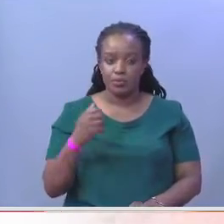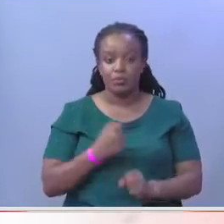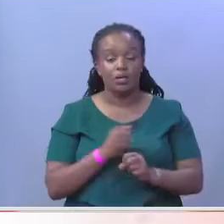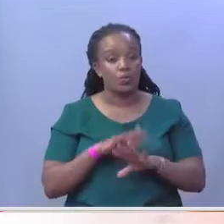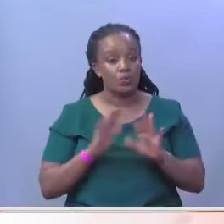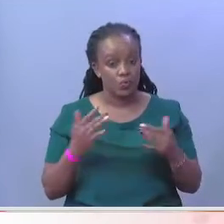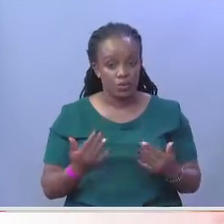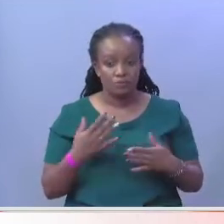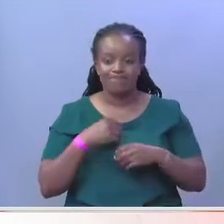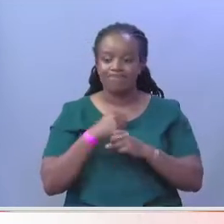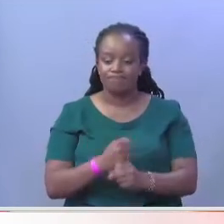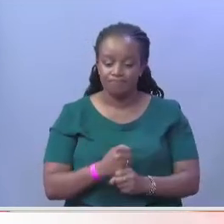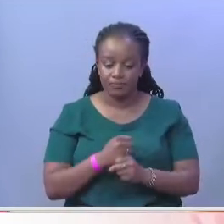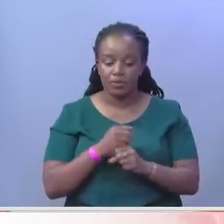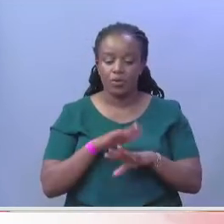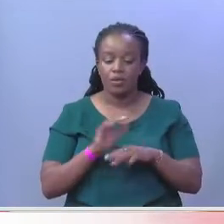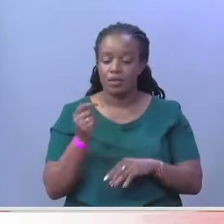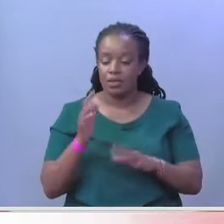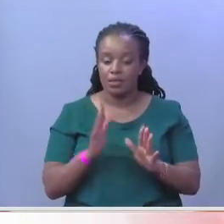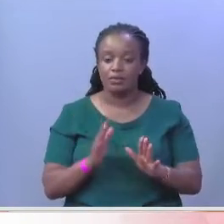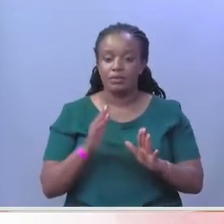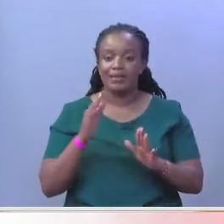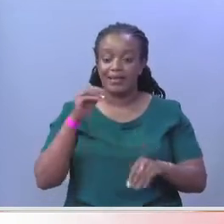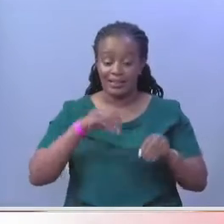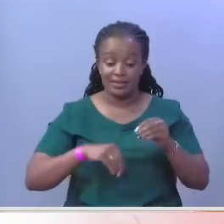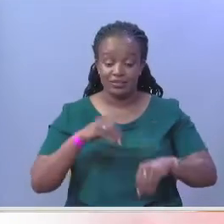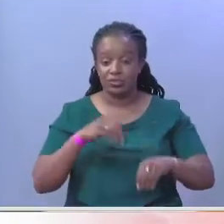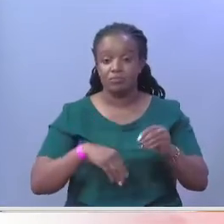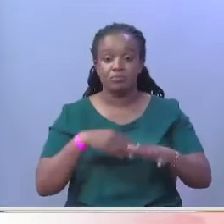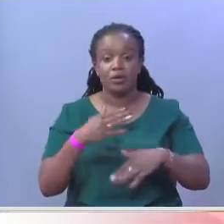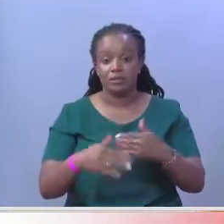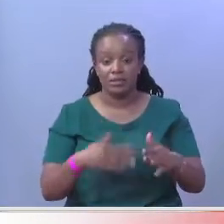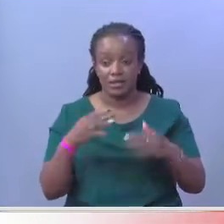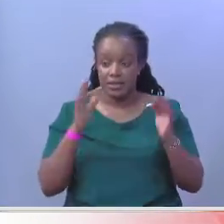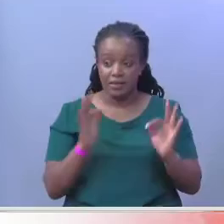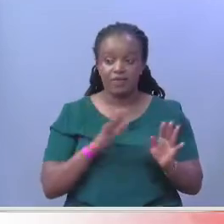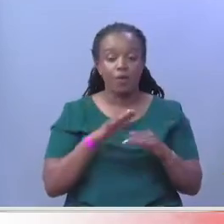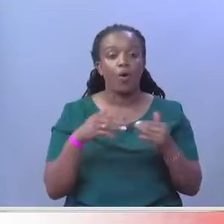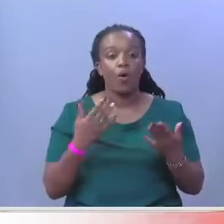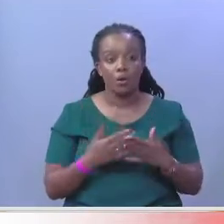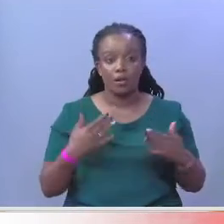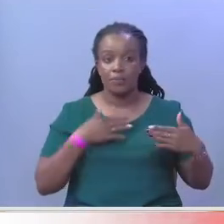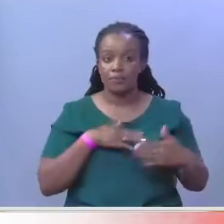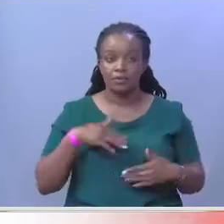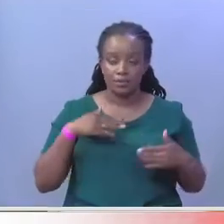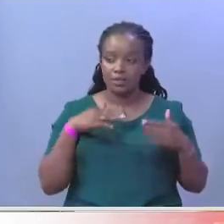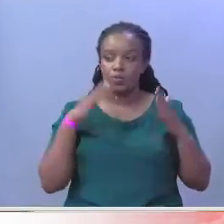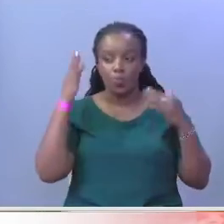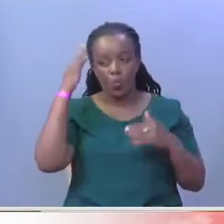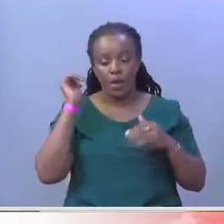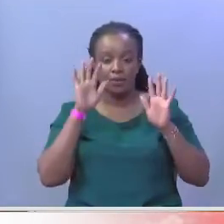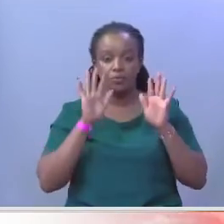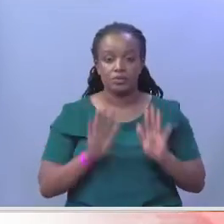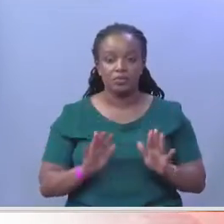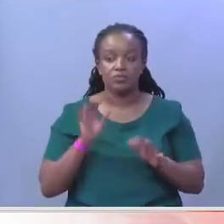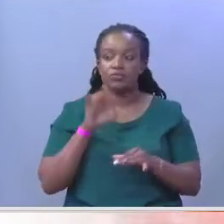of Kenyans in the electoral process. If everybody appreciated why it was important to vote, then even if you had a